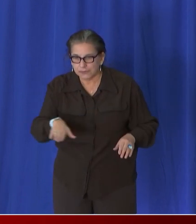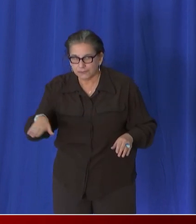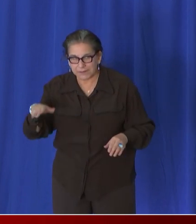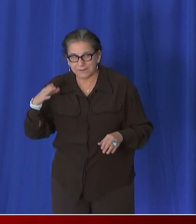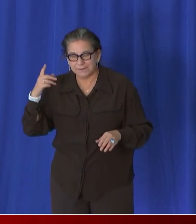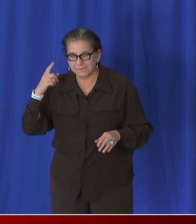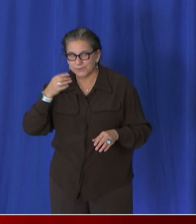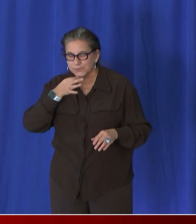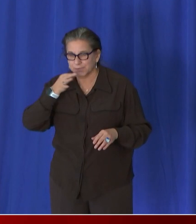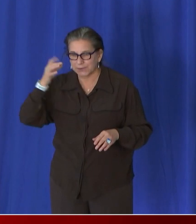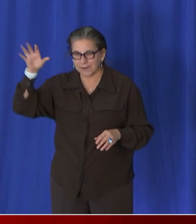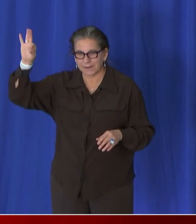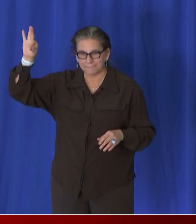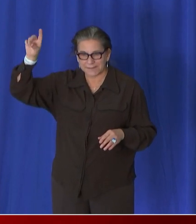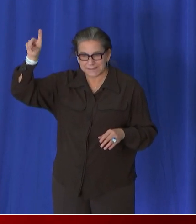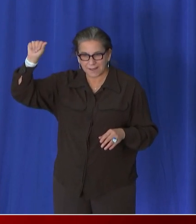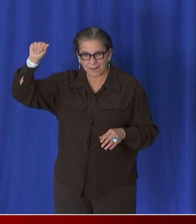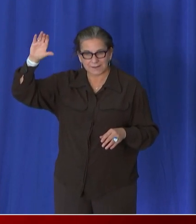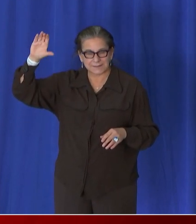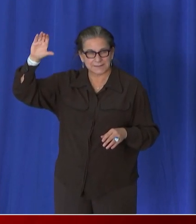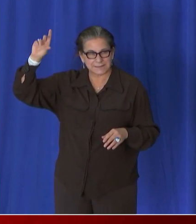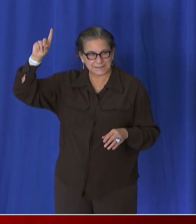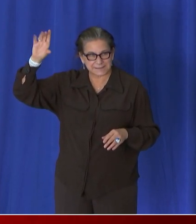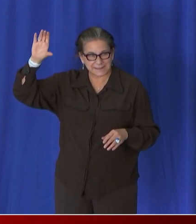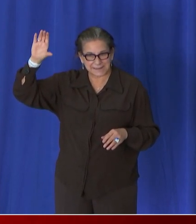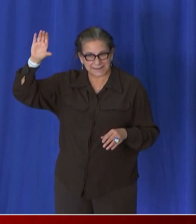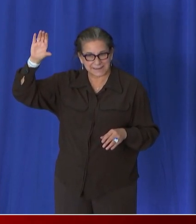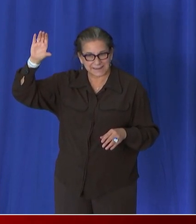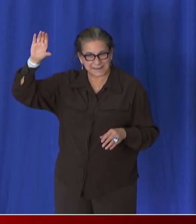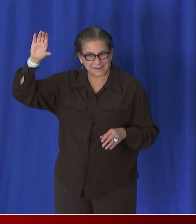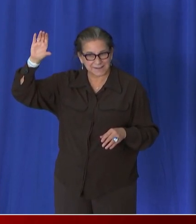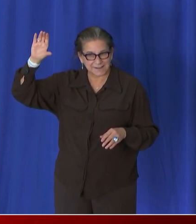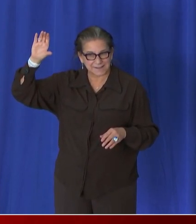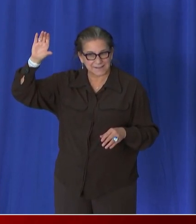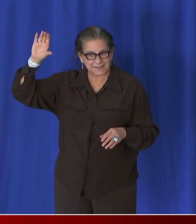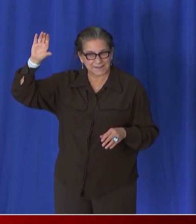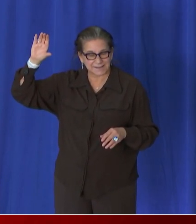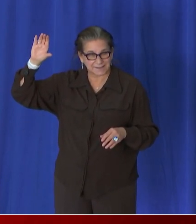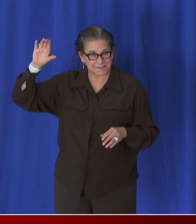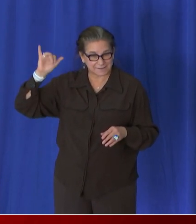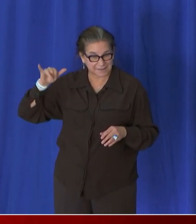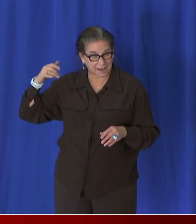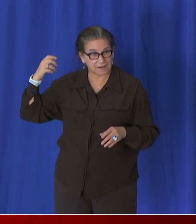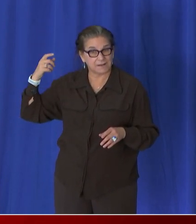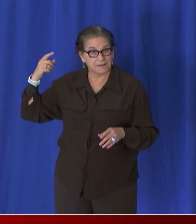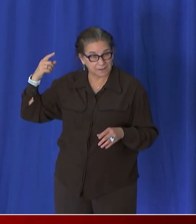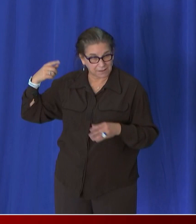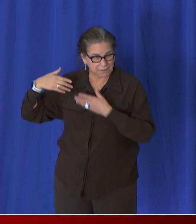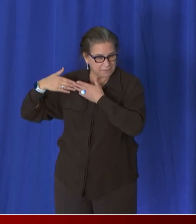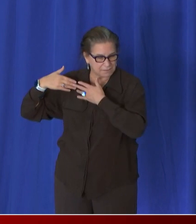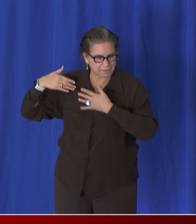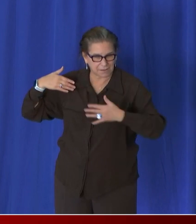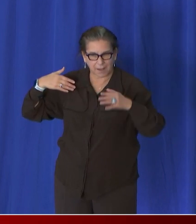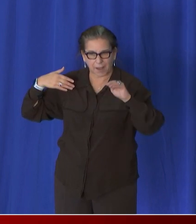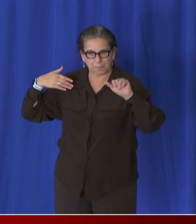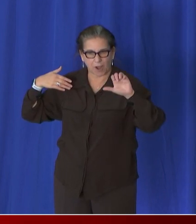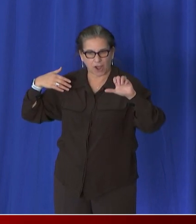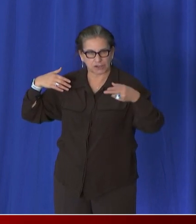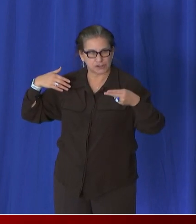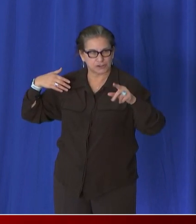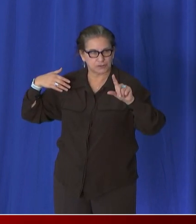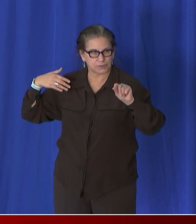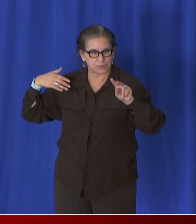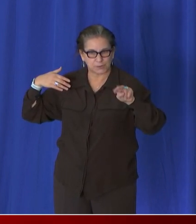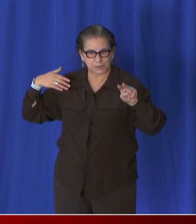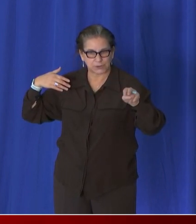deadlines don't kick in until March and the enforcement doesn't kick in until the next school year. Why wait? You're going to have